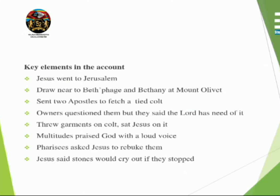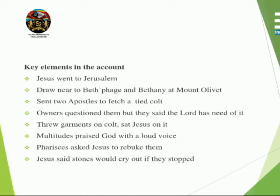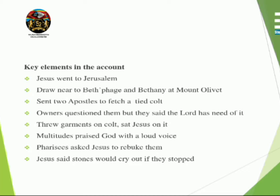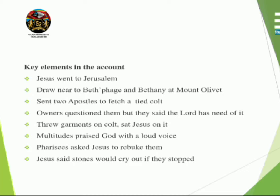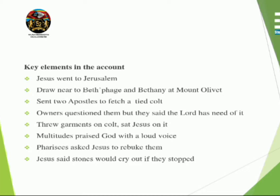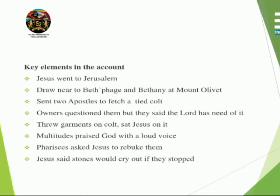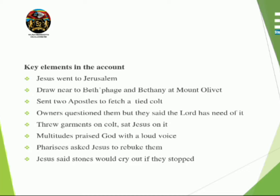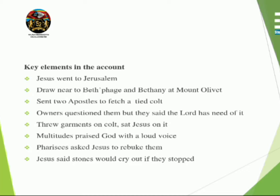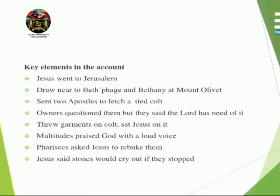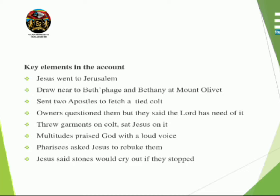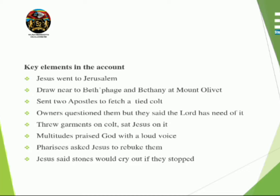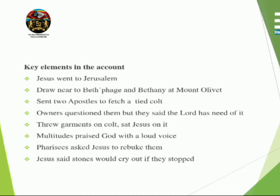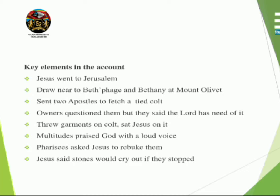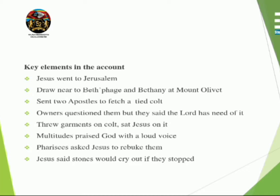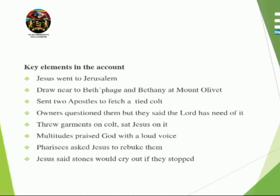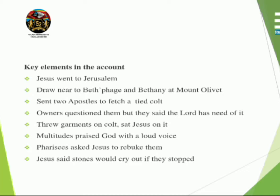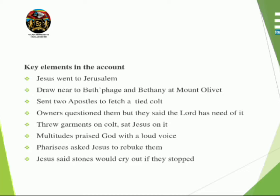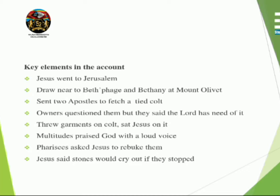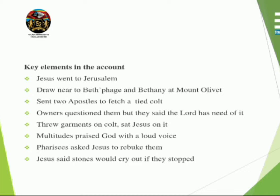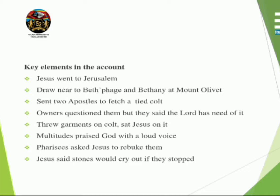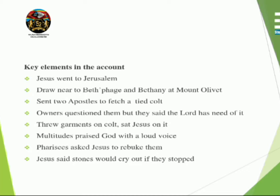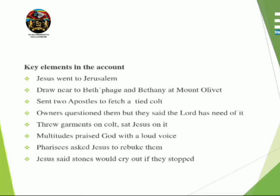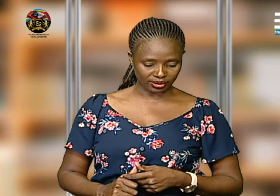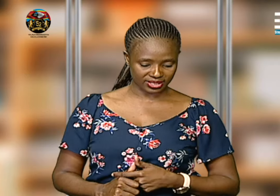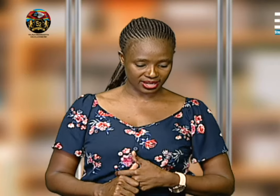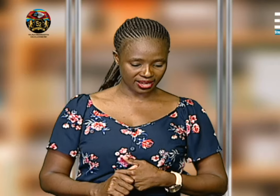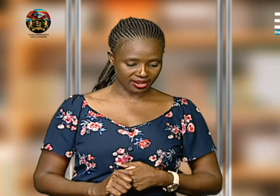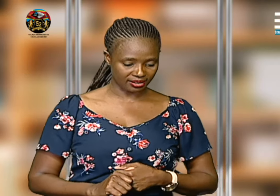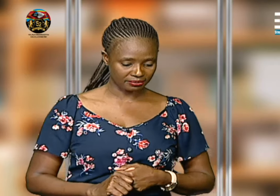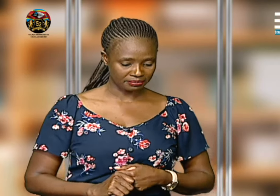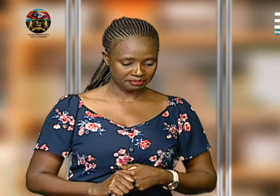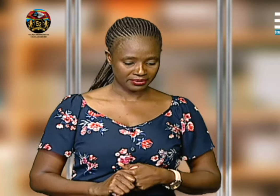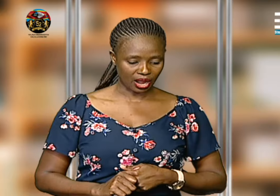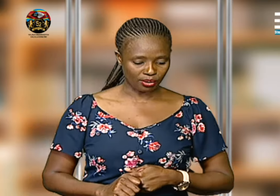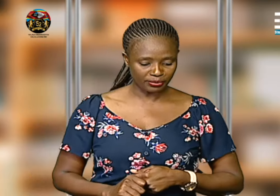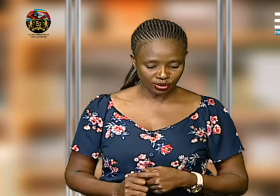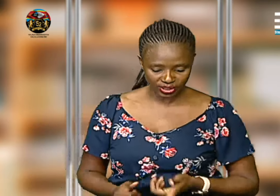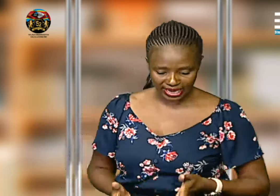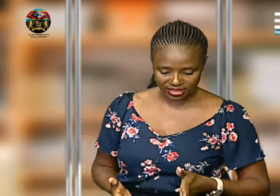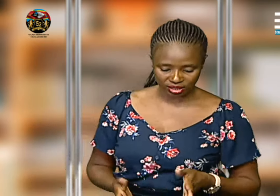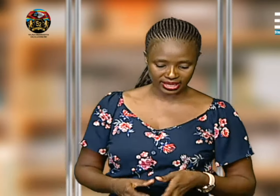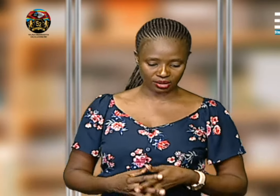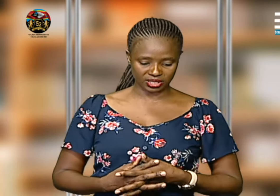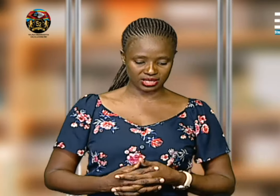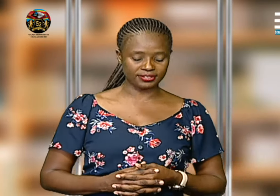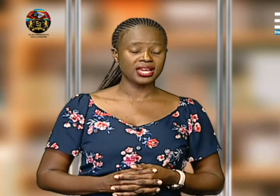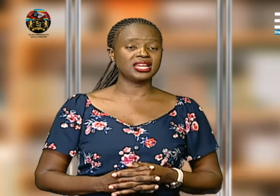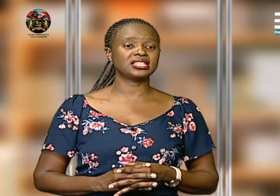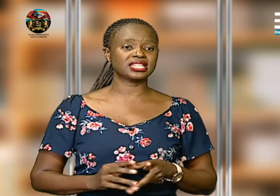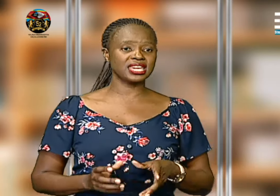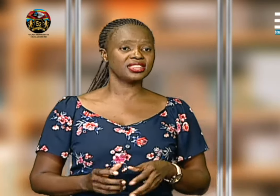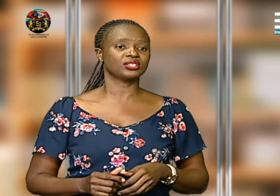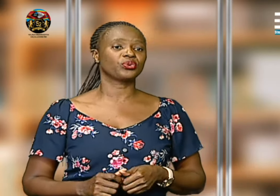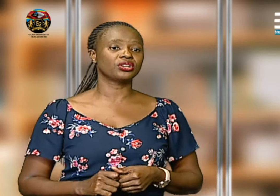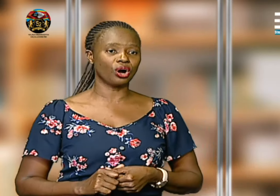Before we move, before we talk about before we look at all the objectives, it